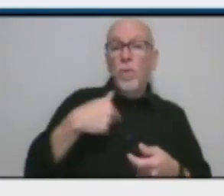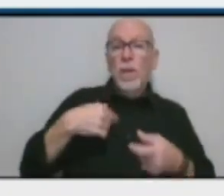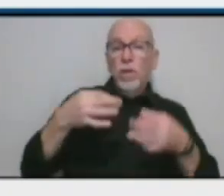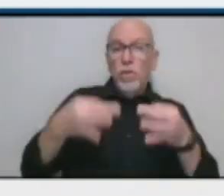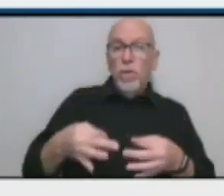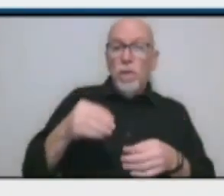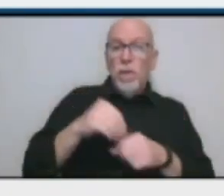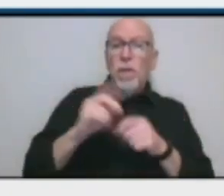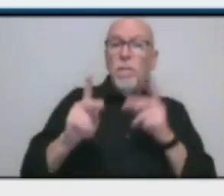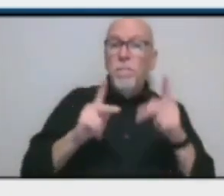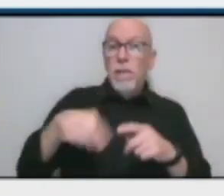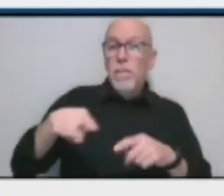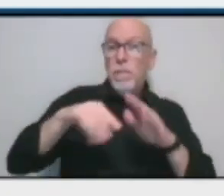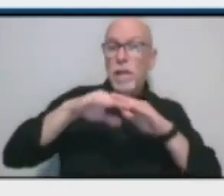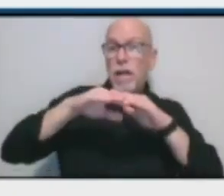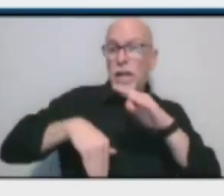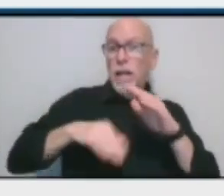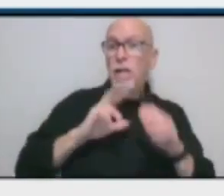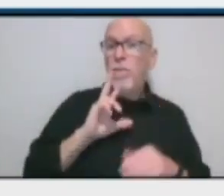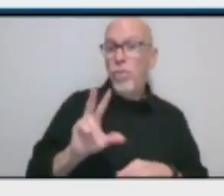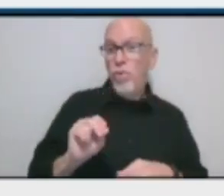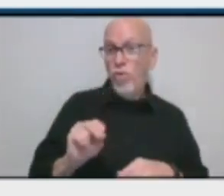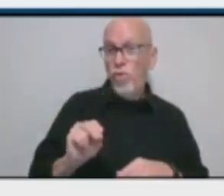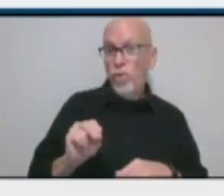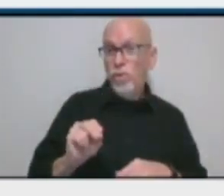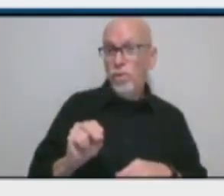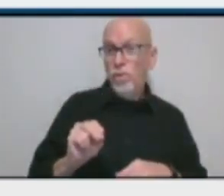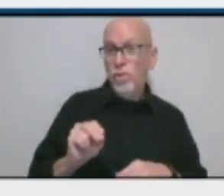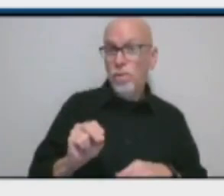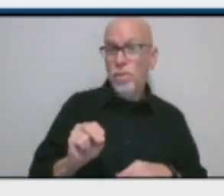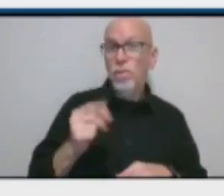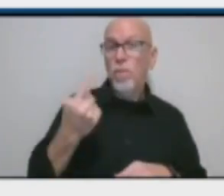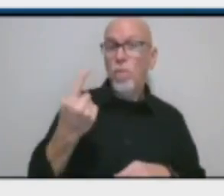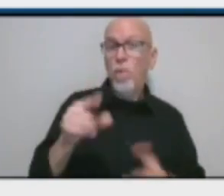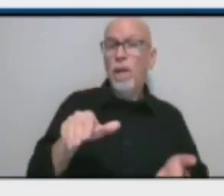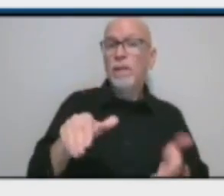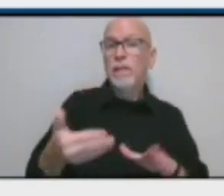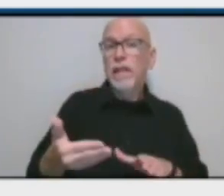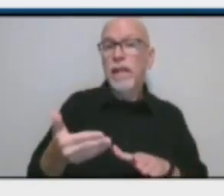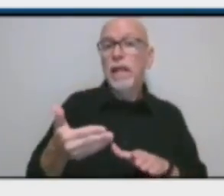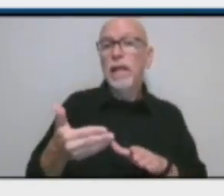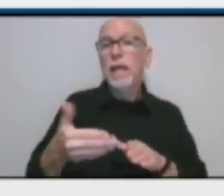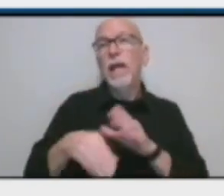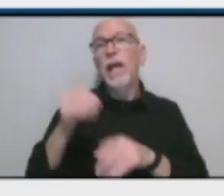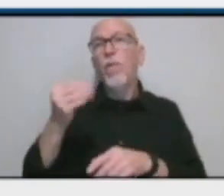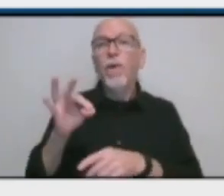among people younger than 30 years of age, one death occurs for every roughly